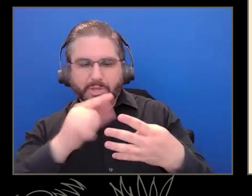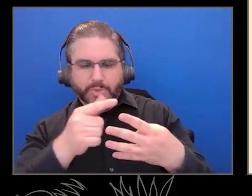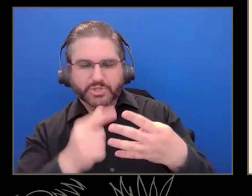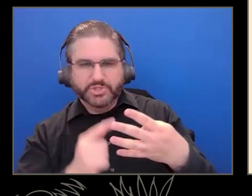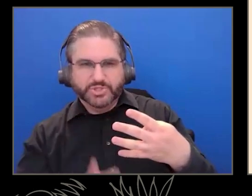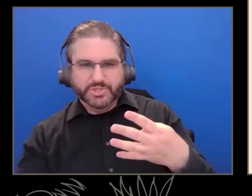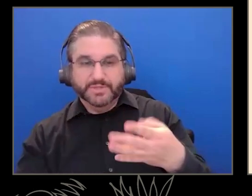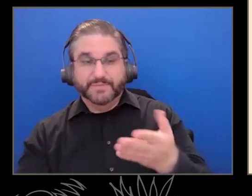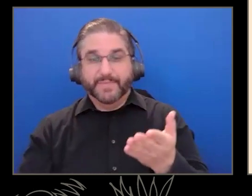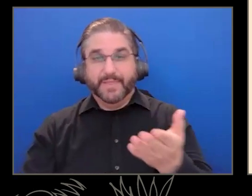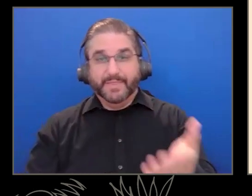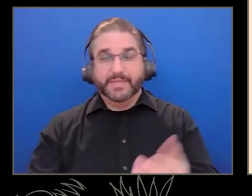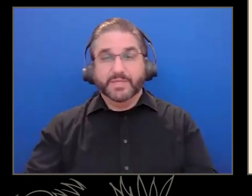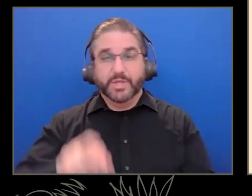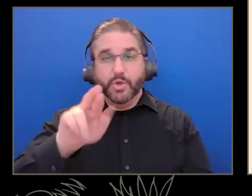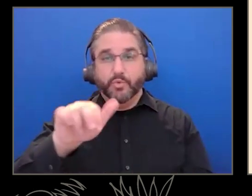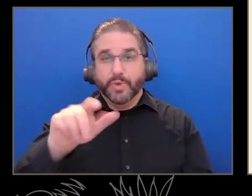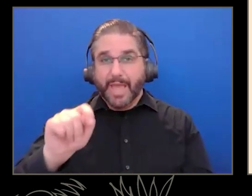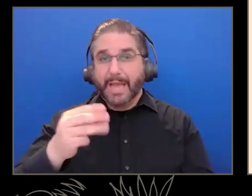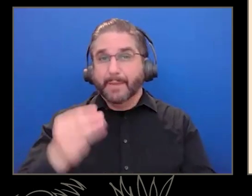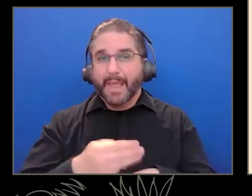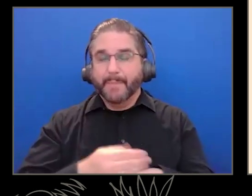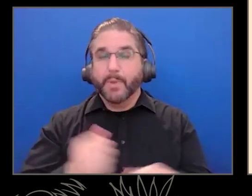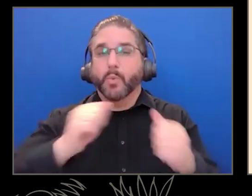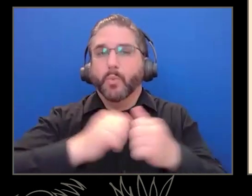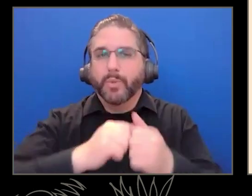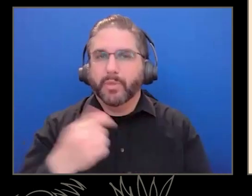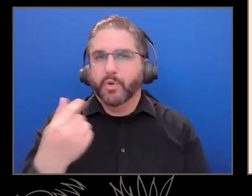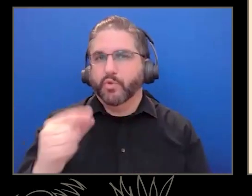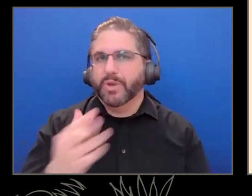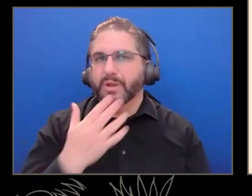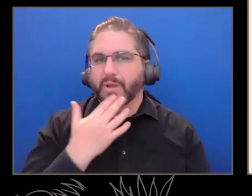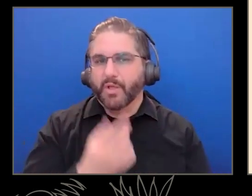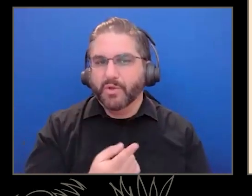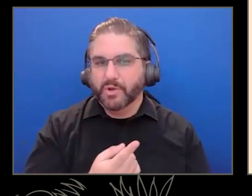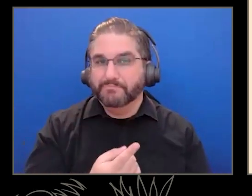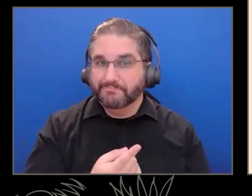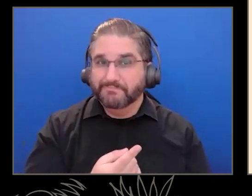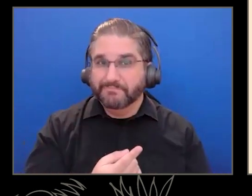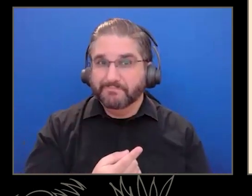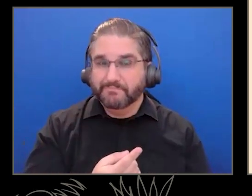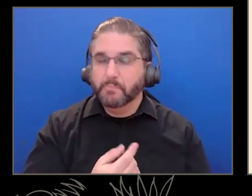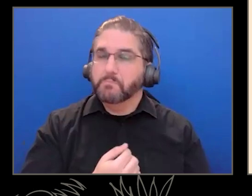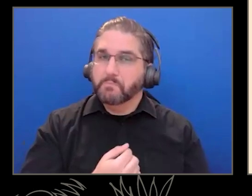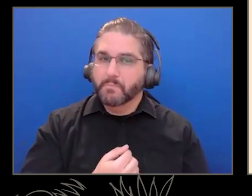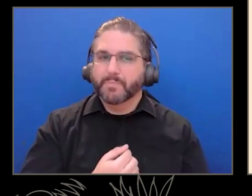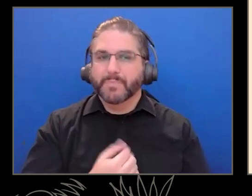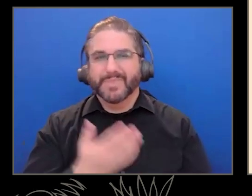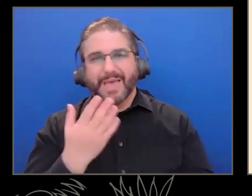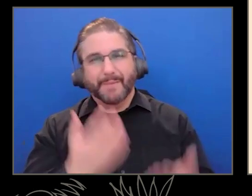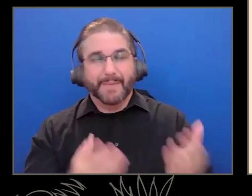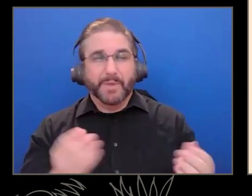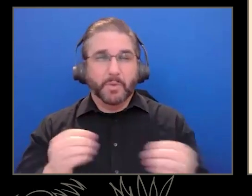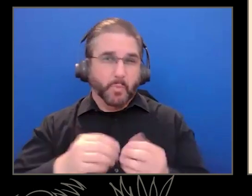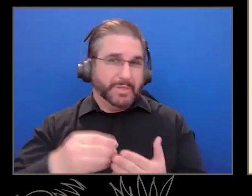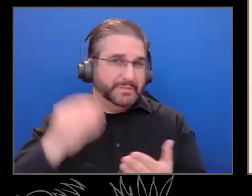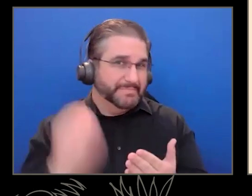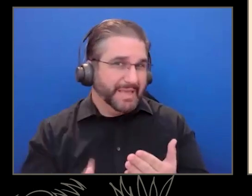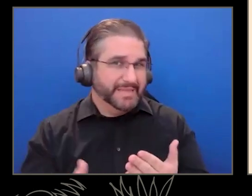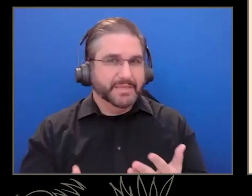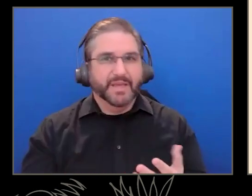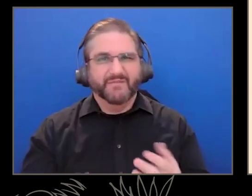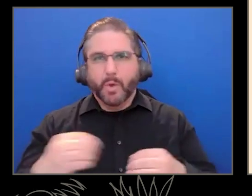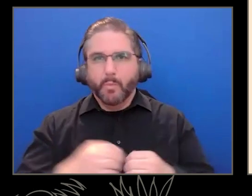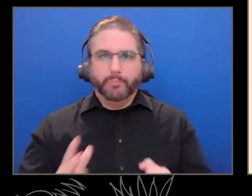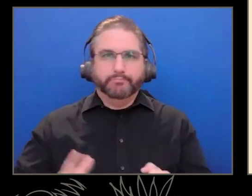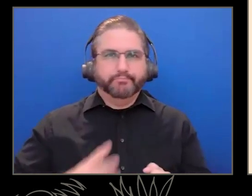React Miami if it was green. So maybe it's probably more expensive, and it has like more features